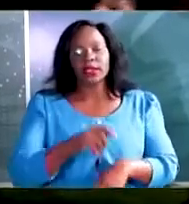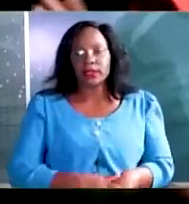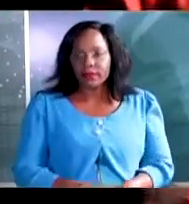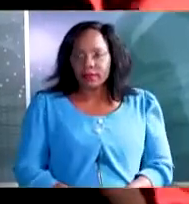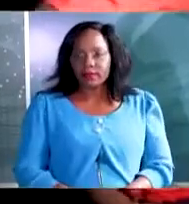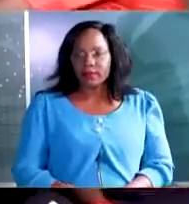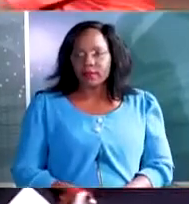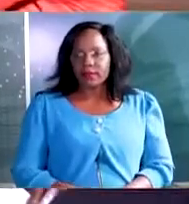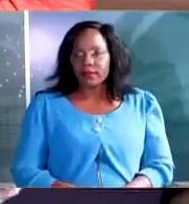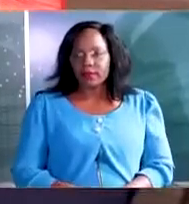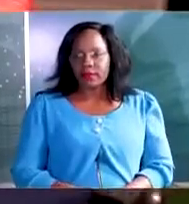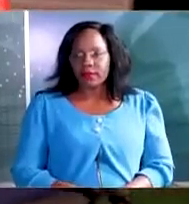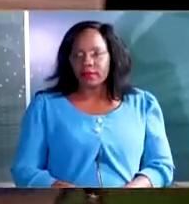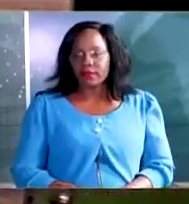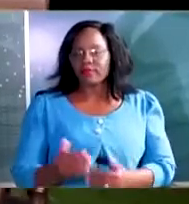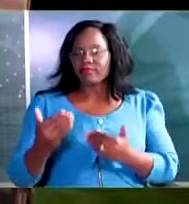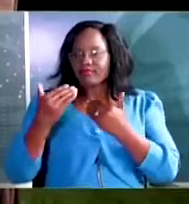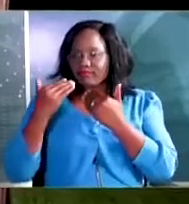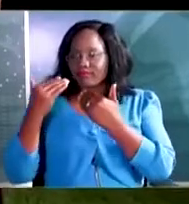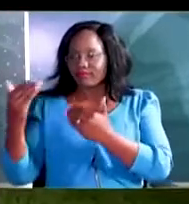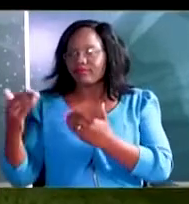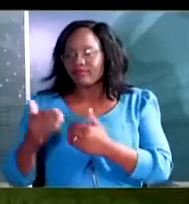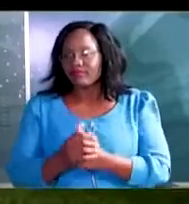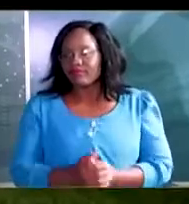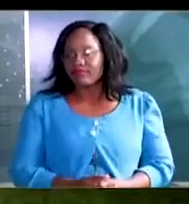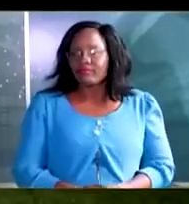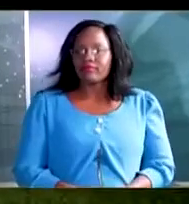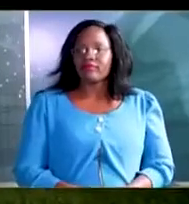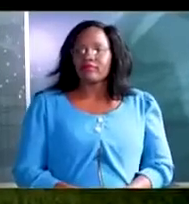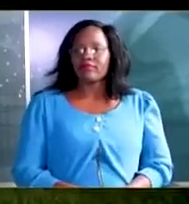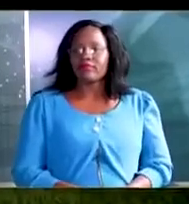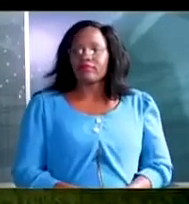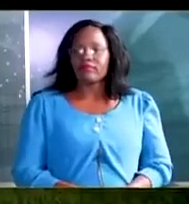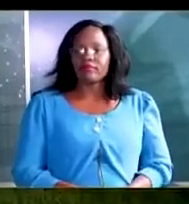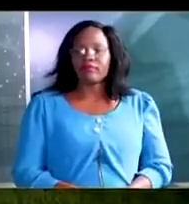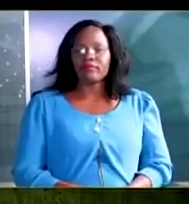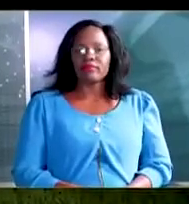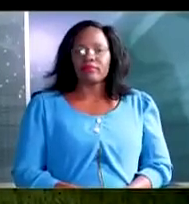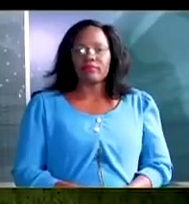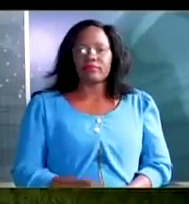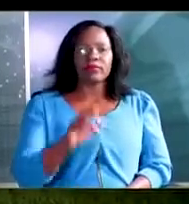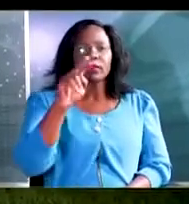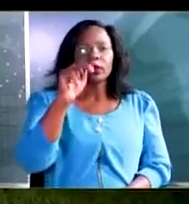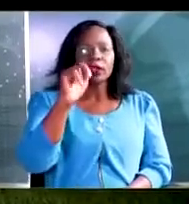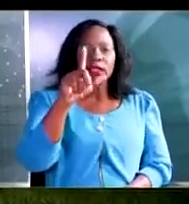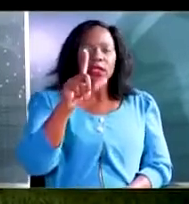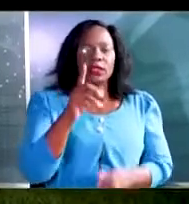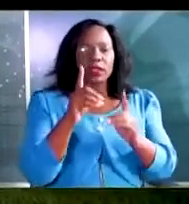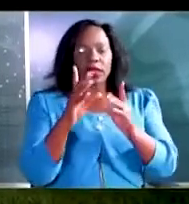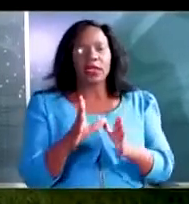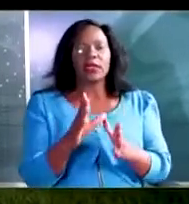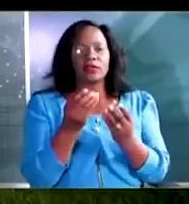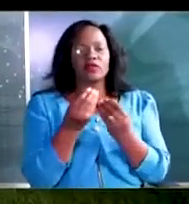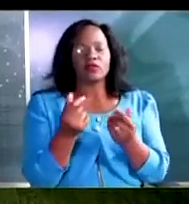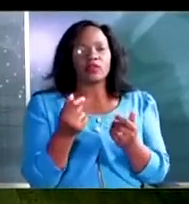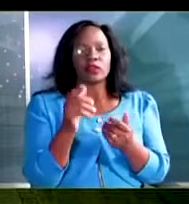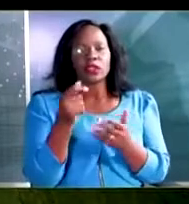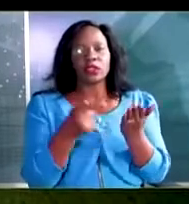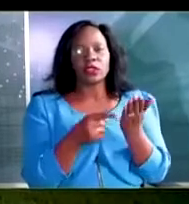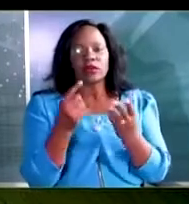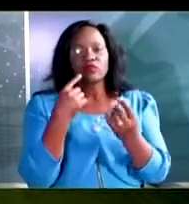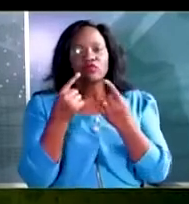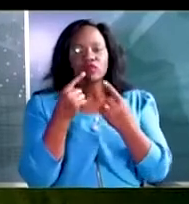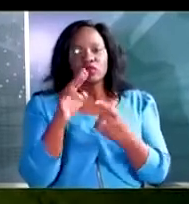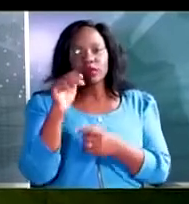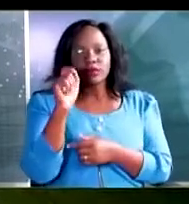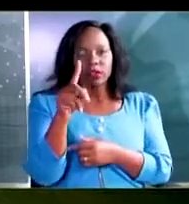much for your time. Great. Thank you very much, Victoria. Neil McLeod, the Director, Solutions Architect, Anomali, speaking to Metropole